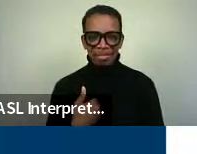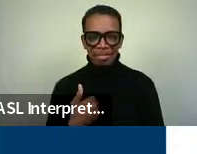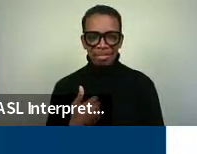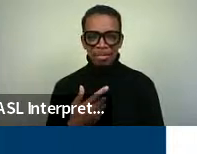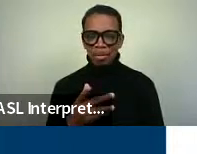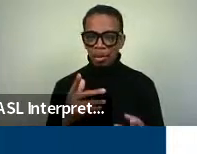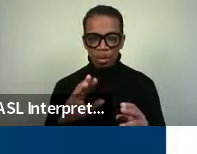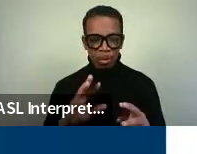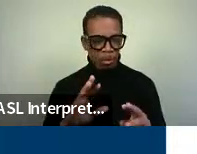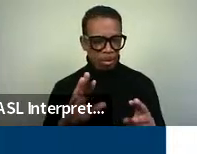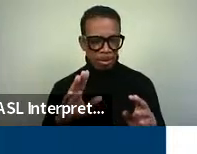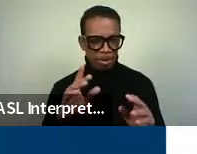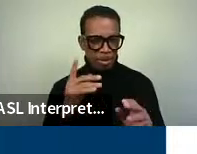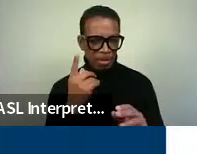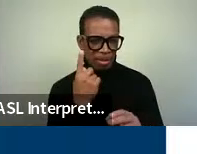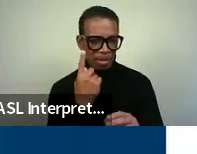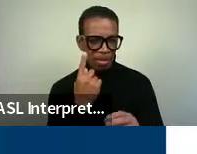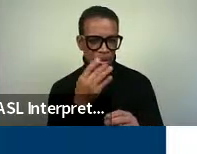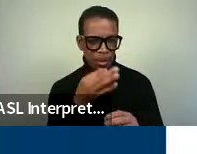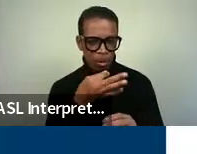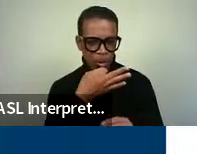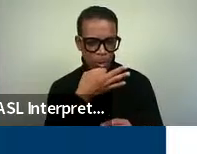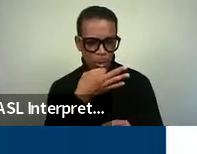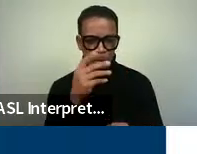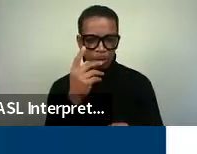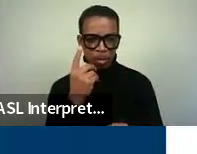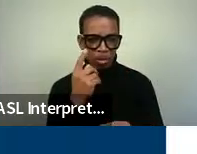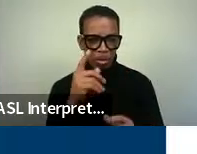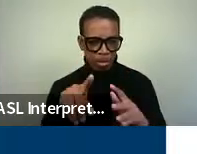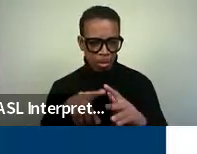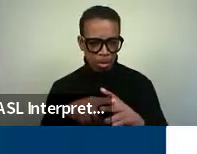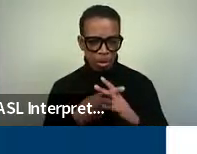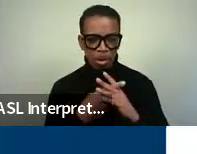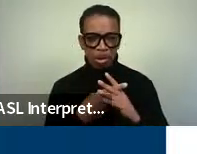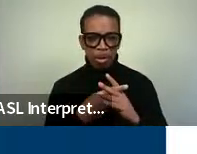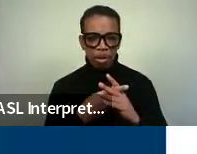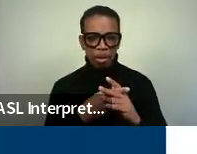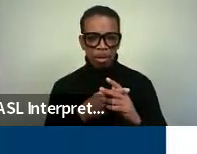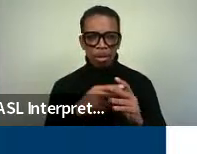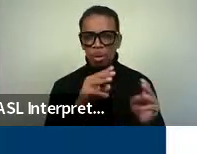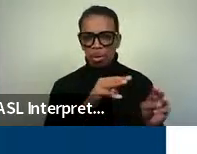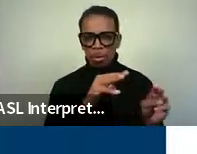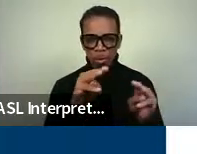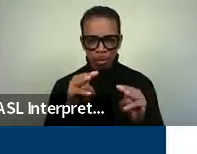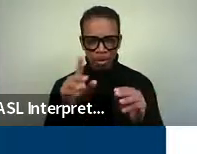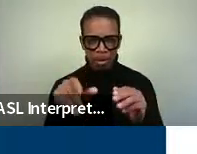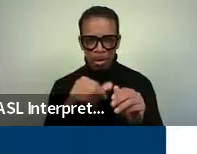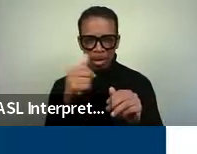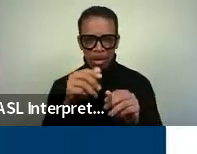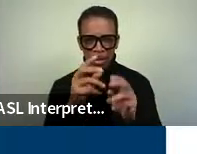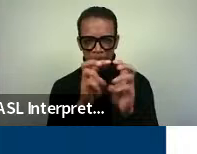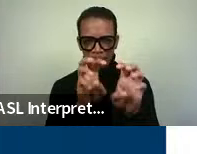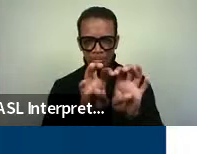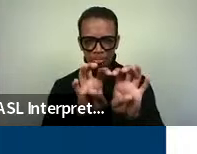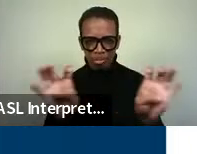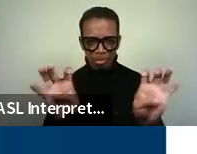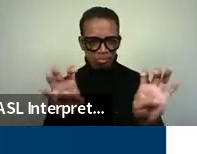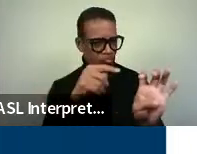we are just starting momentarily. We're just moving another one of our panelists into the